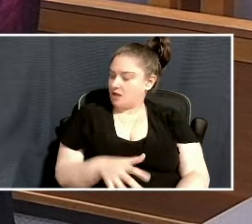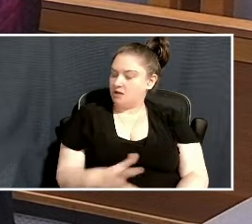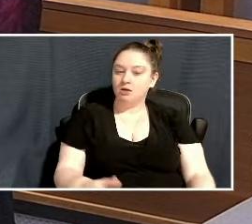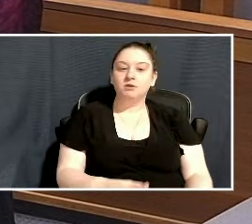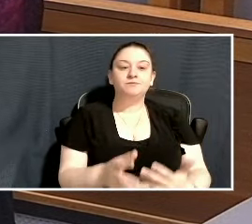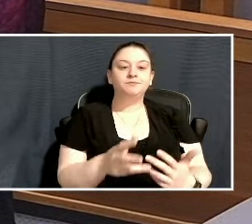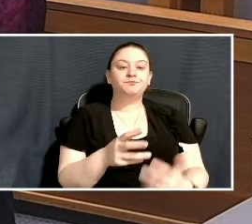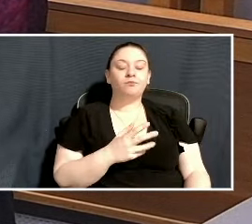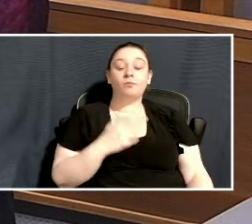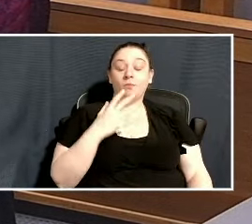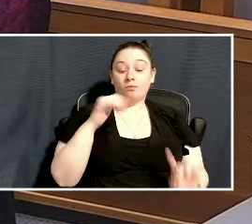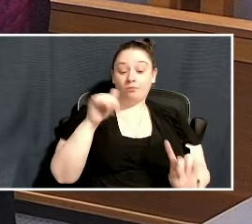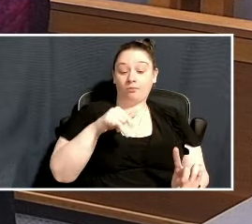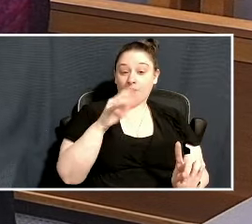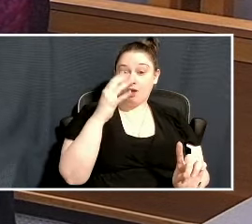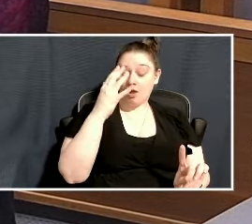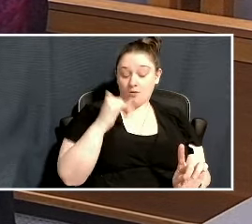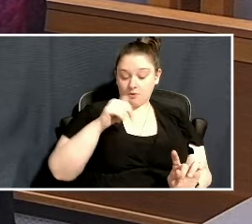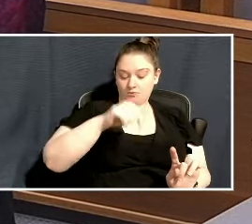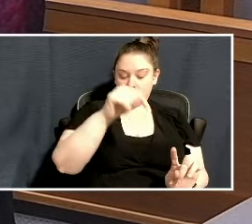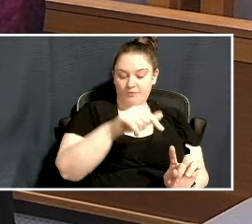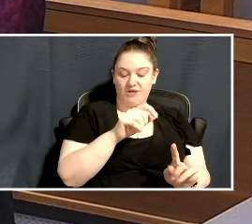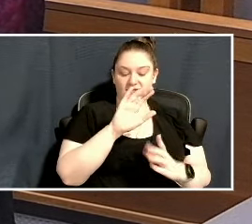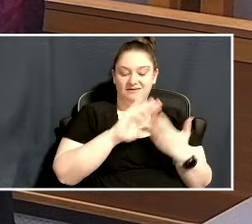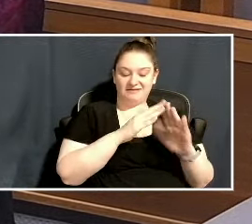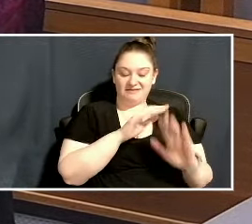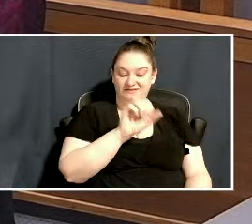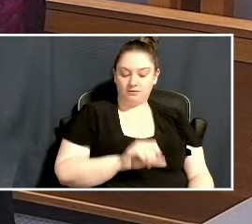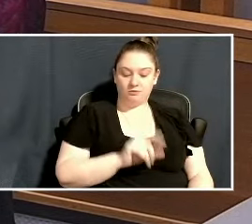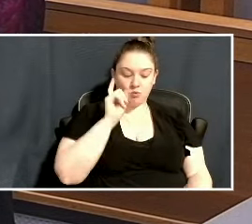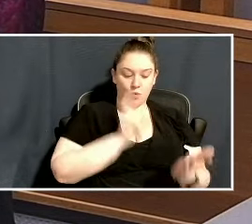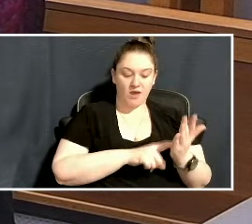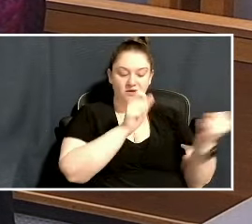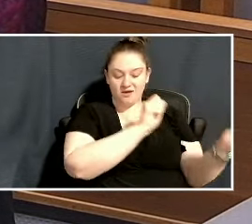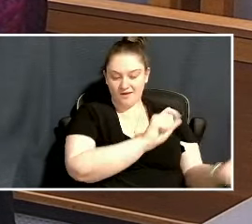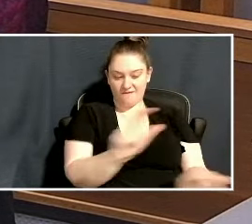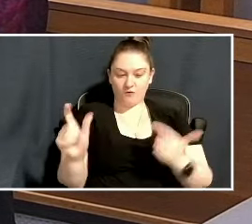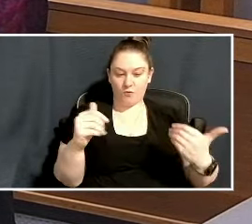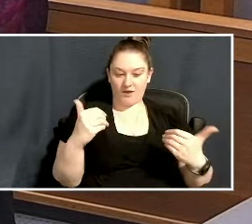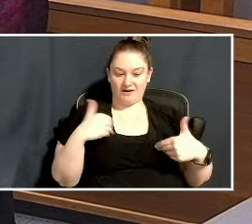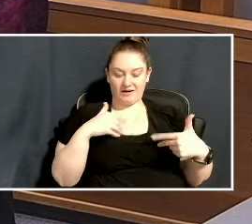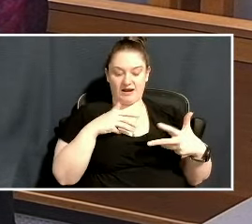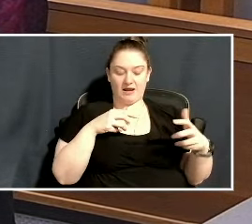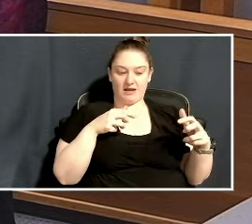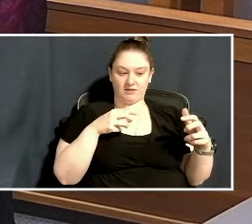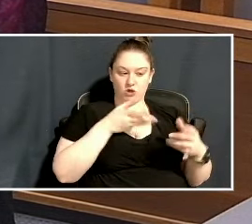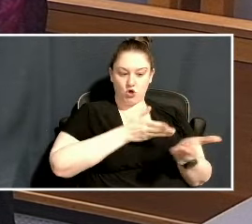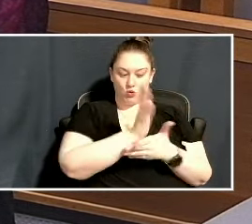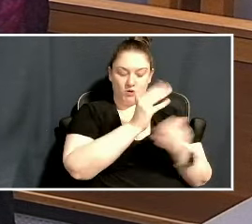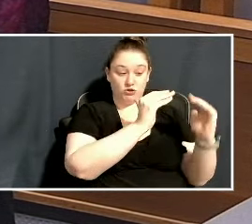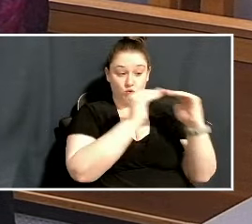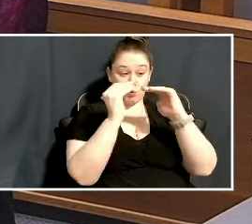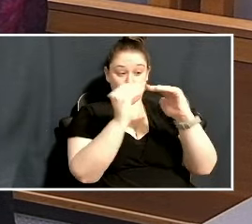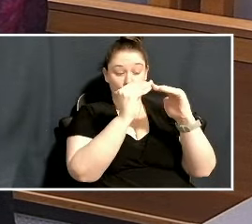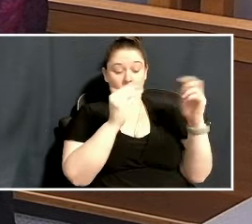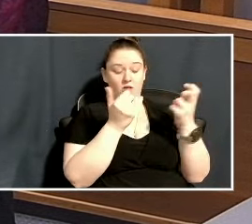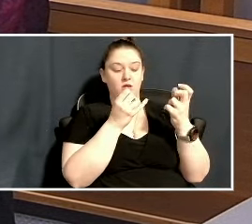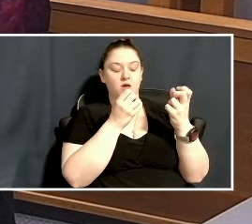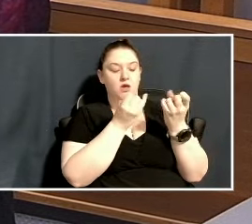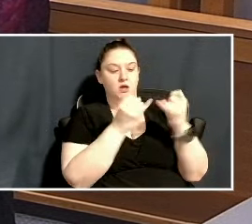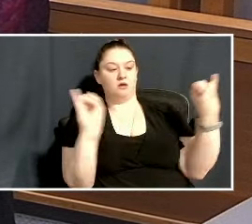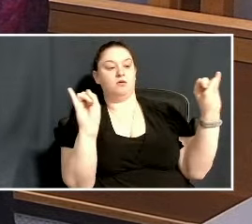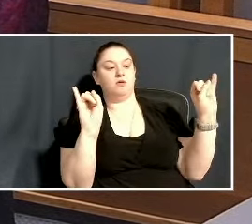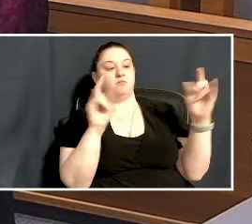the City of Salem recognizes that everyone has the right to equality, opportunity, independence, and freedom, and whereas